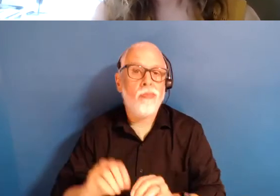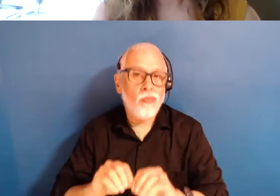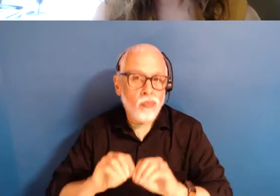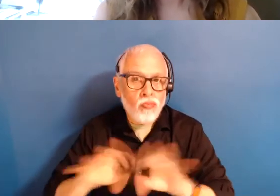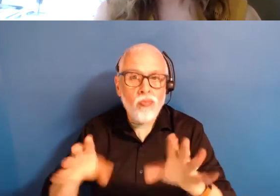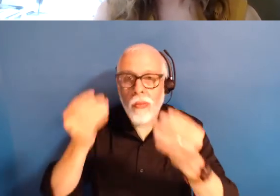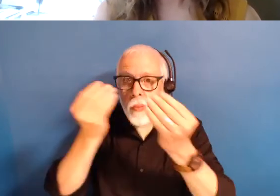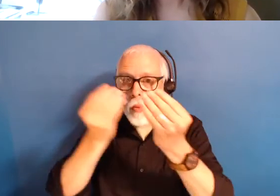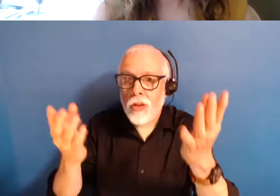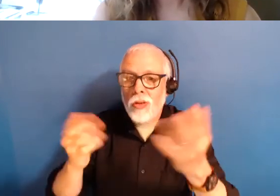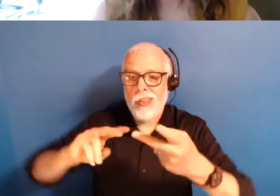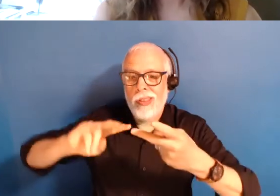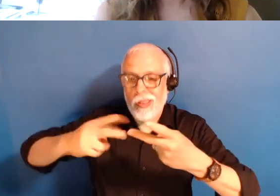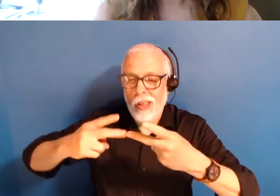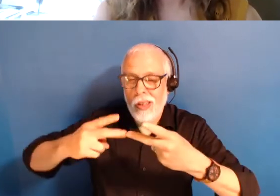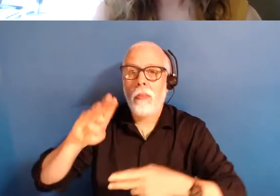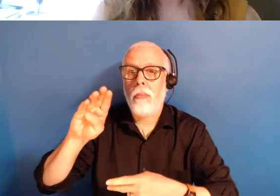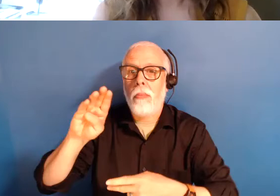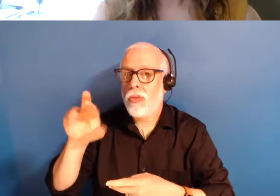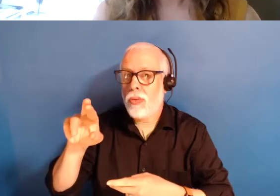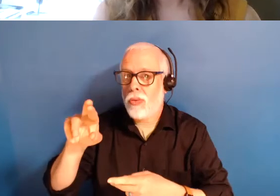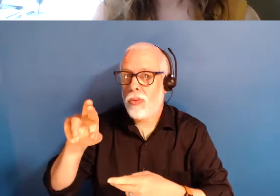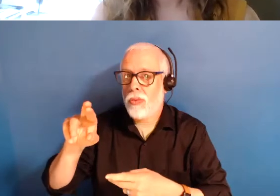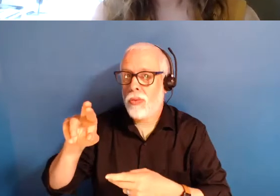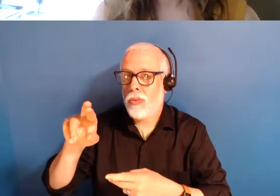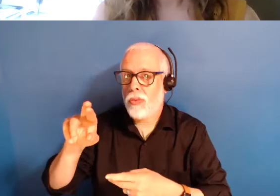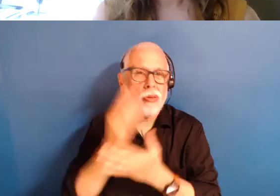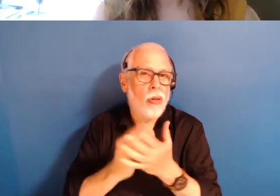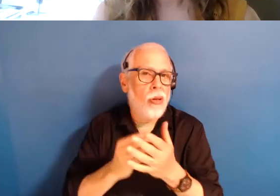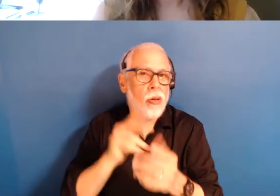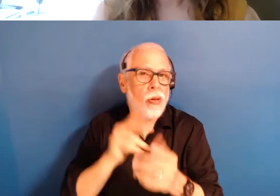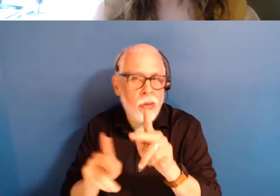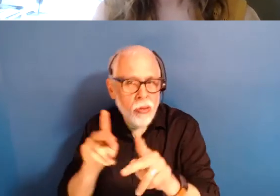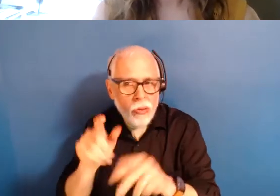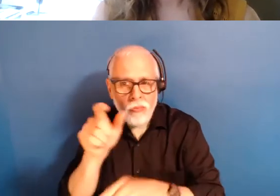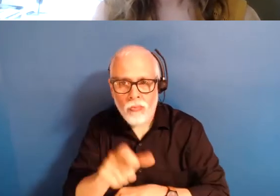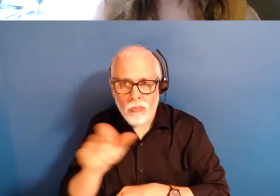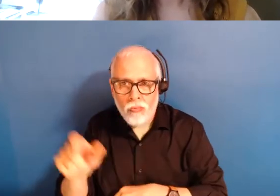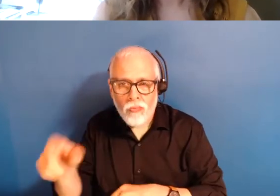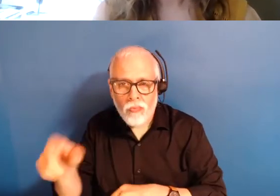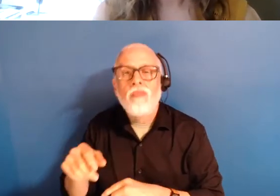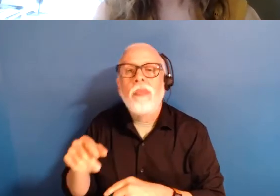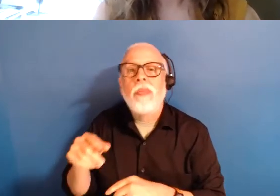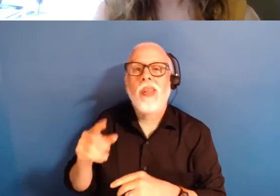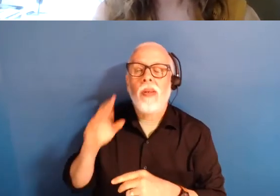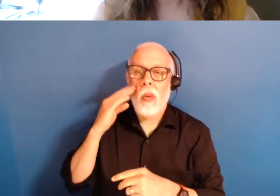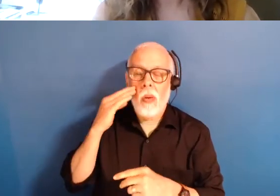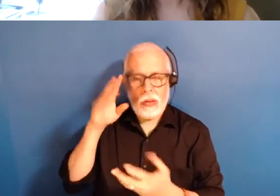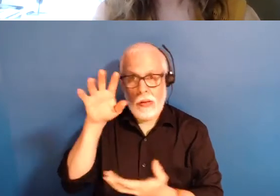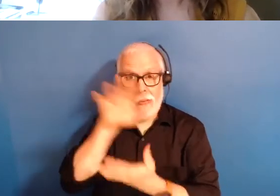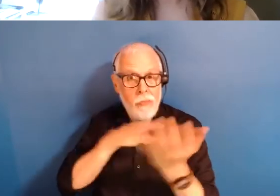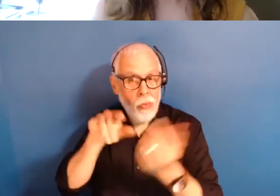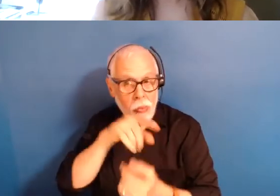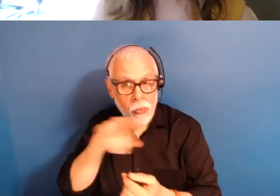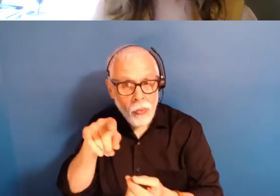information about second booster doses for certain individuals. And if it's confusing to